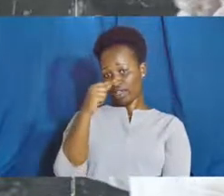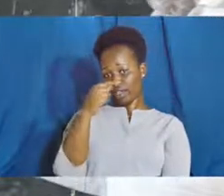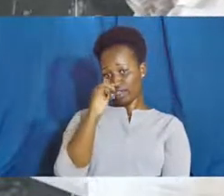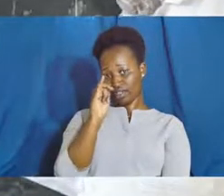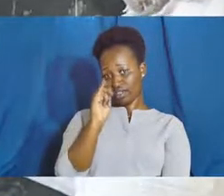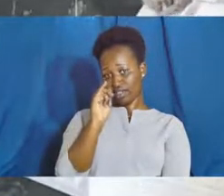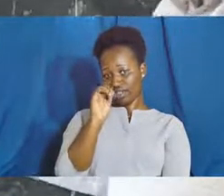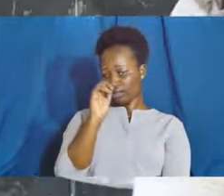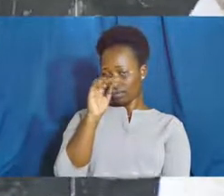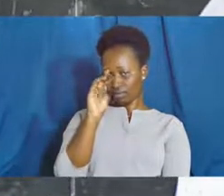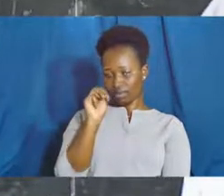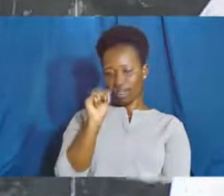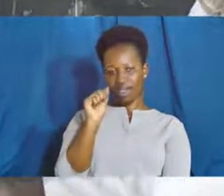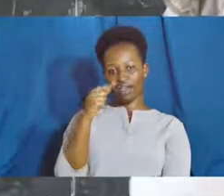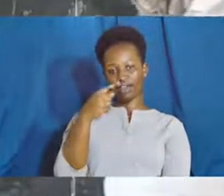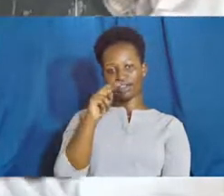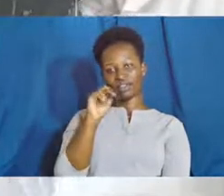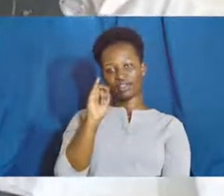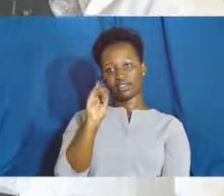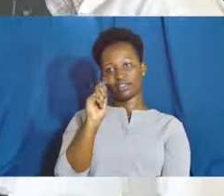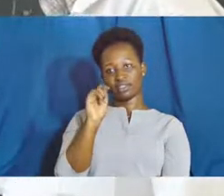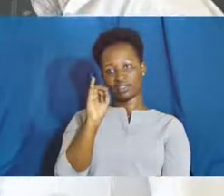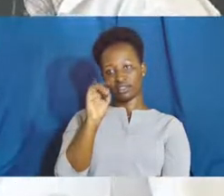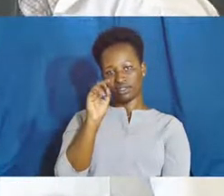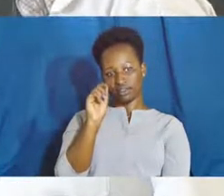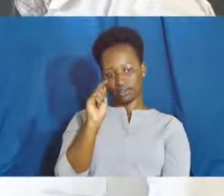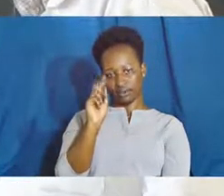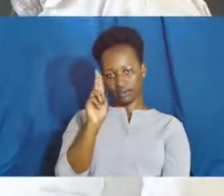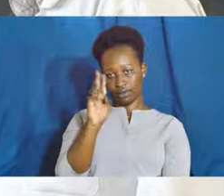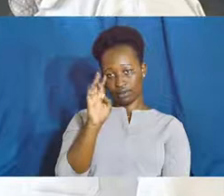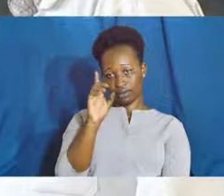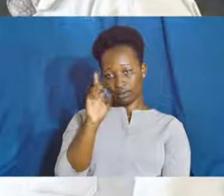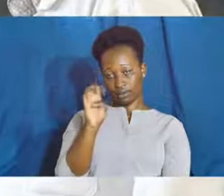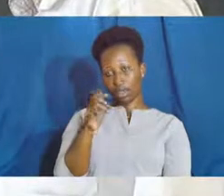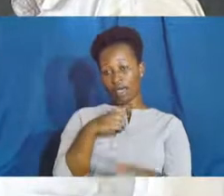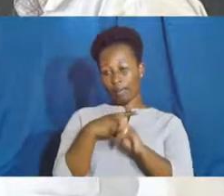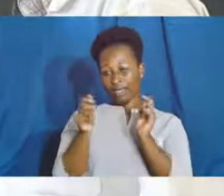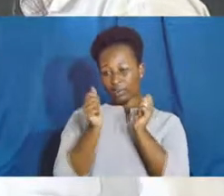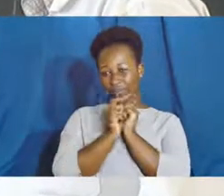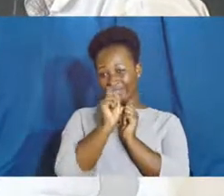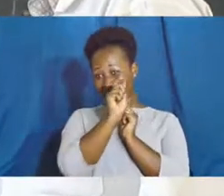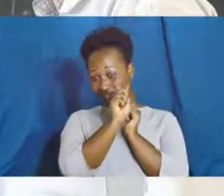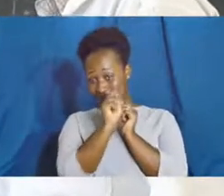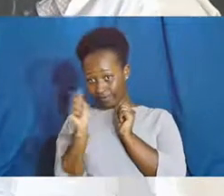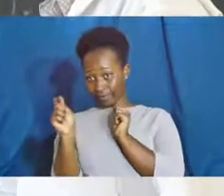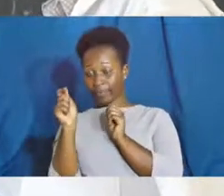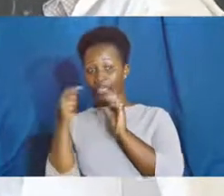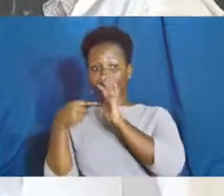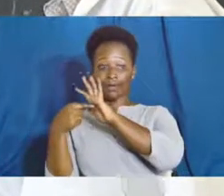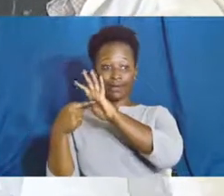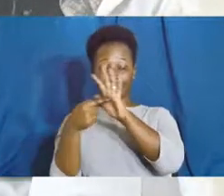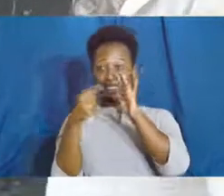this negative that is here is telling us that the diagram has to